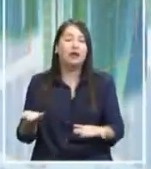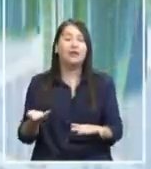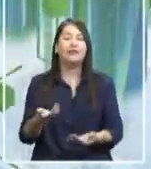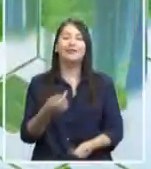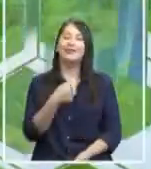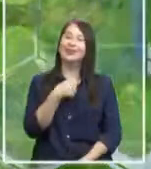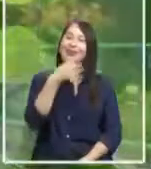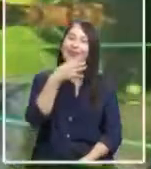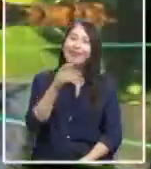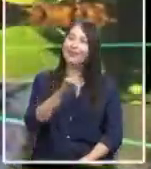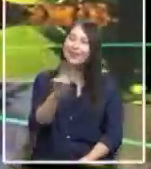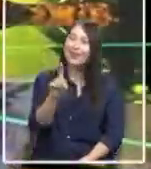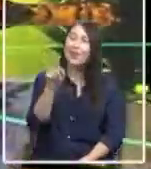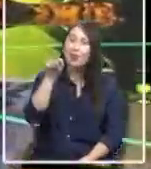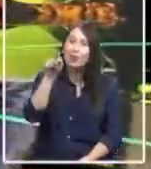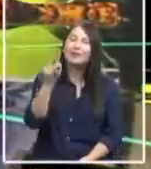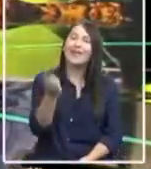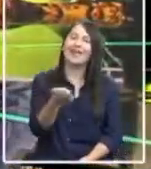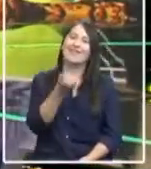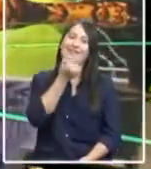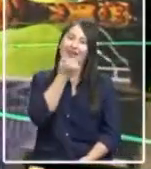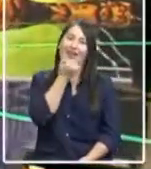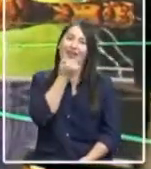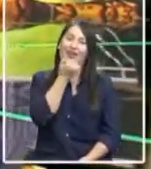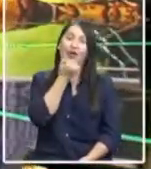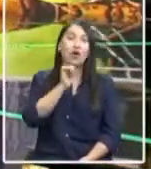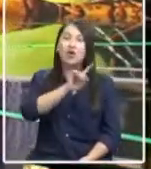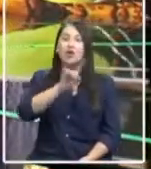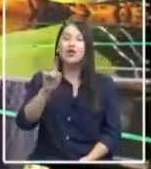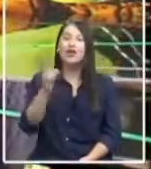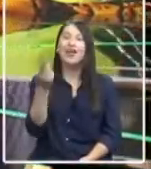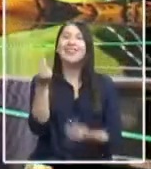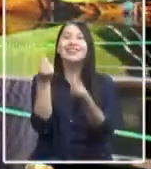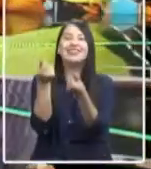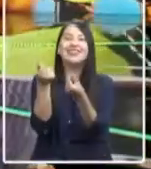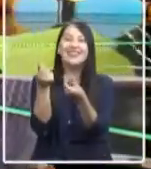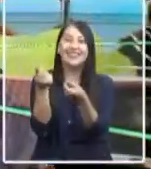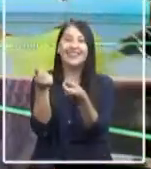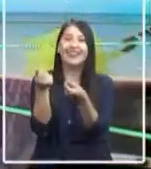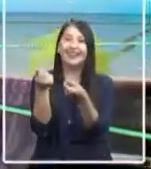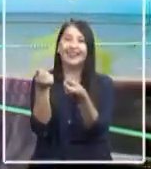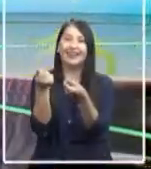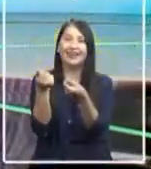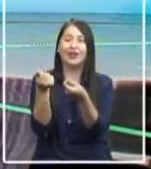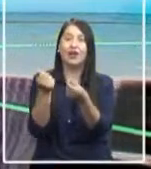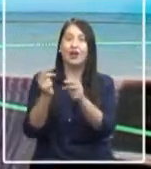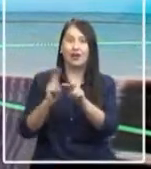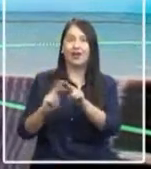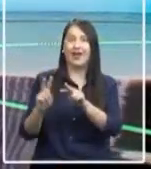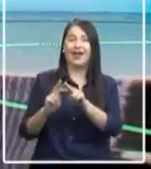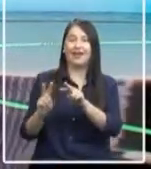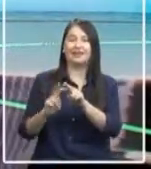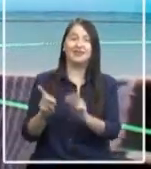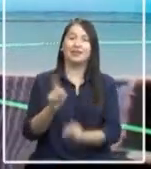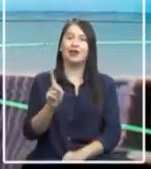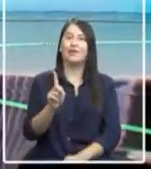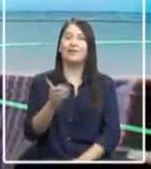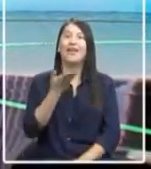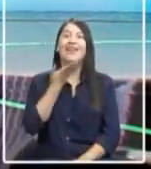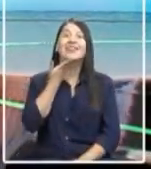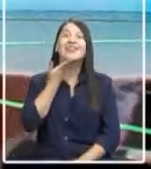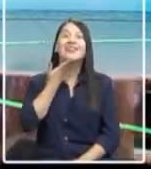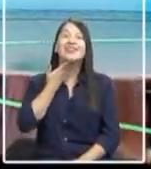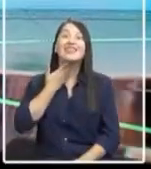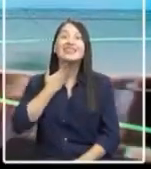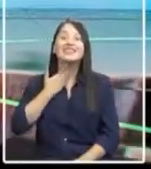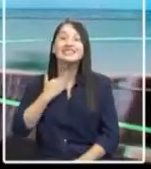businesses. It is the desire of the people to achieve something which creates the businesses.